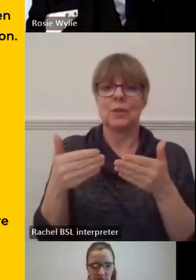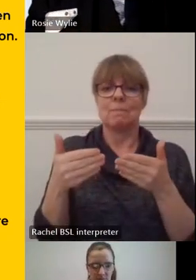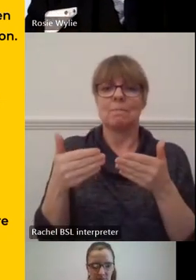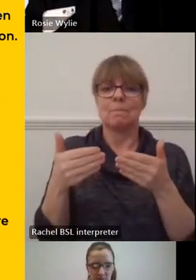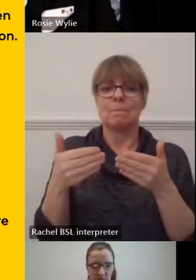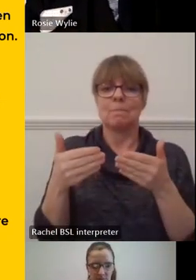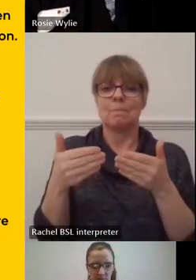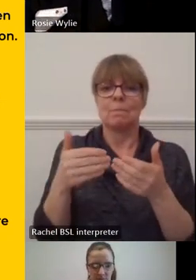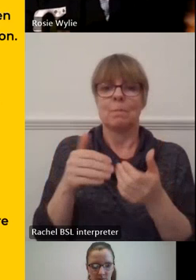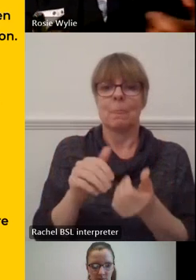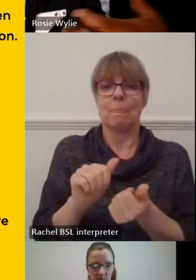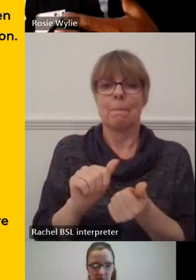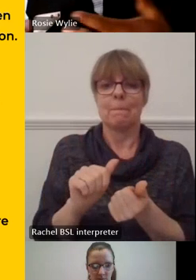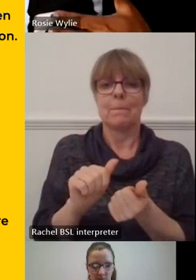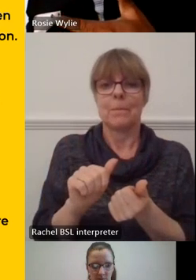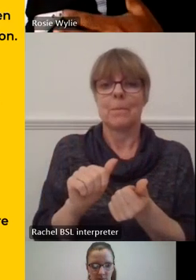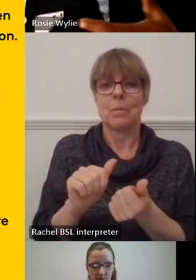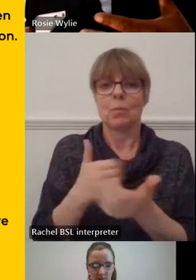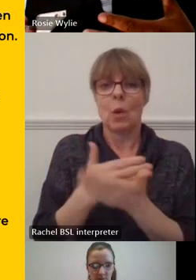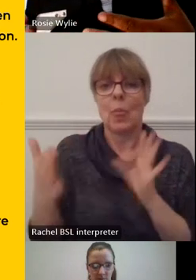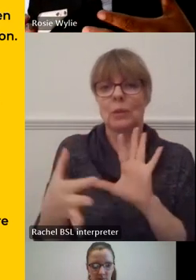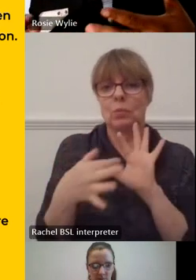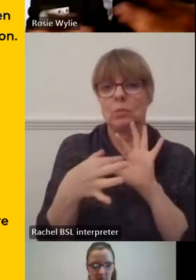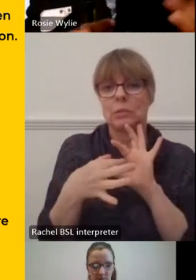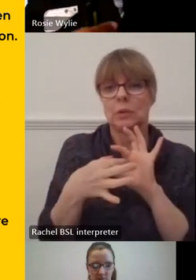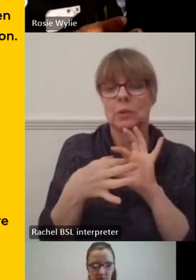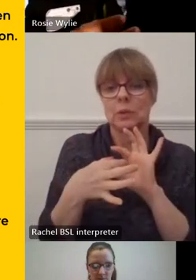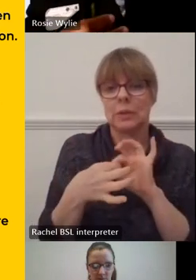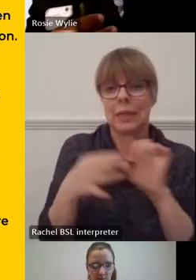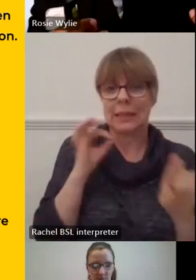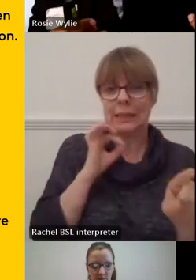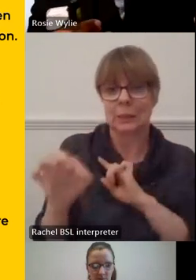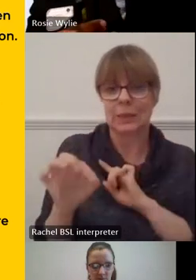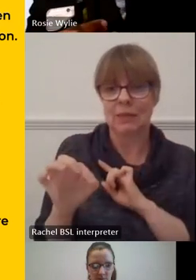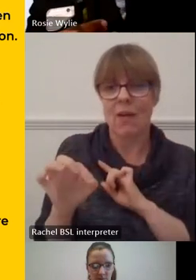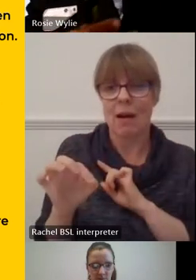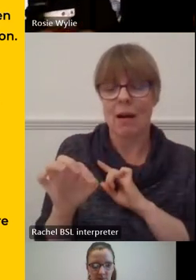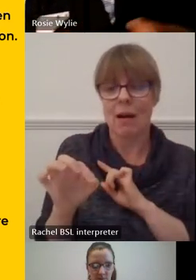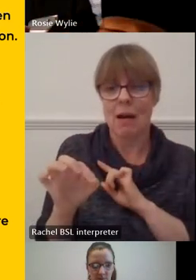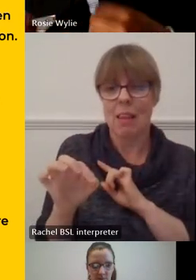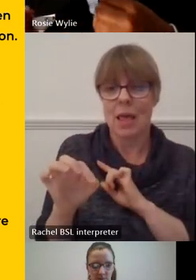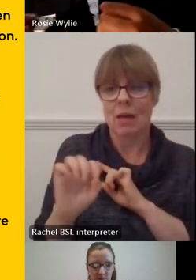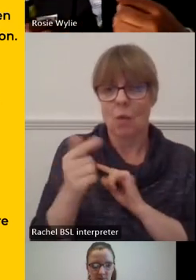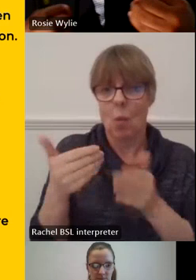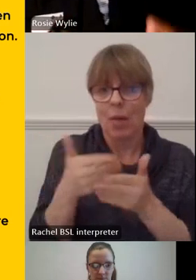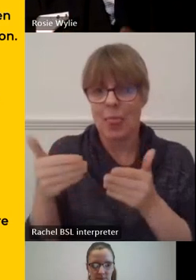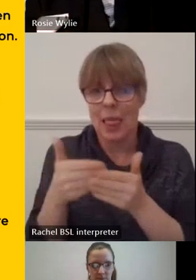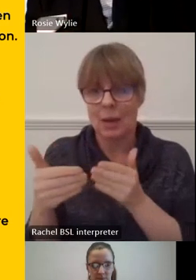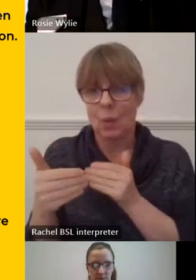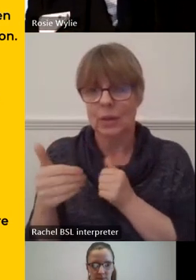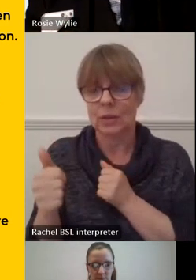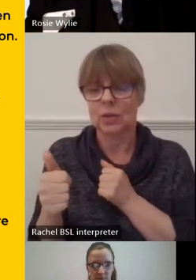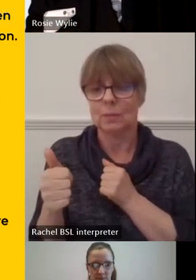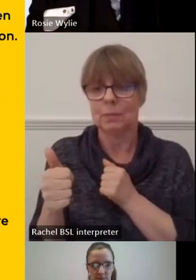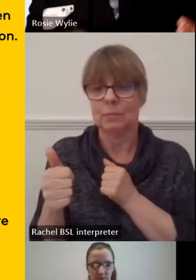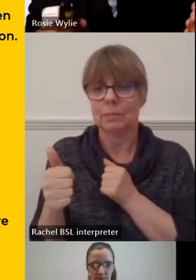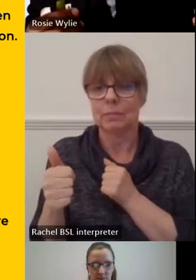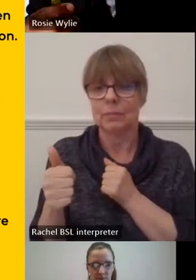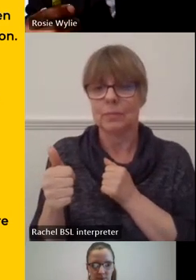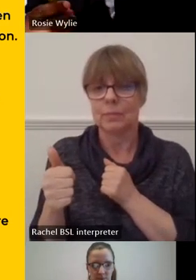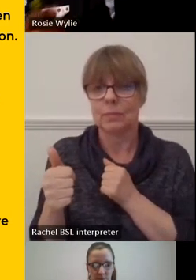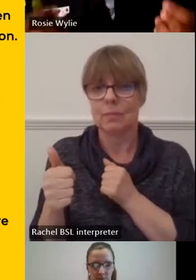certain language, they're not connected to specifically for, it was a language part that was actually connecting them. It